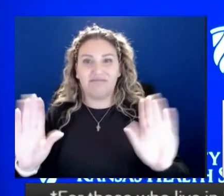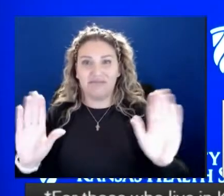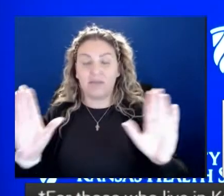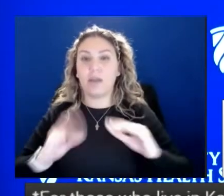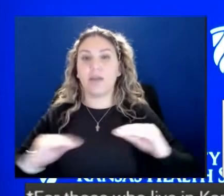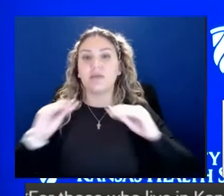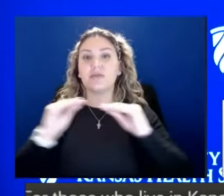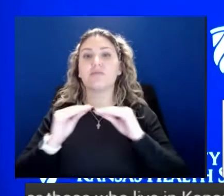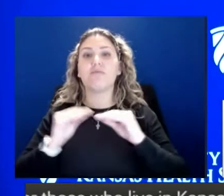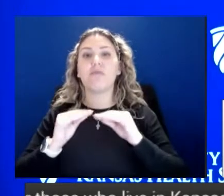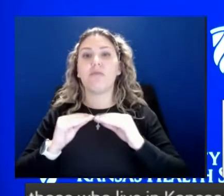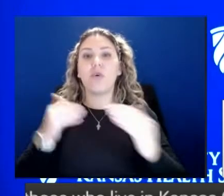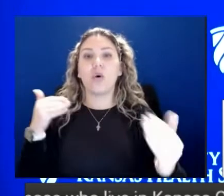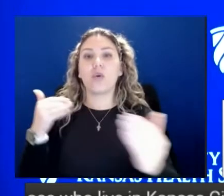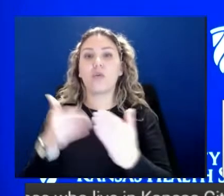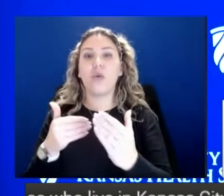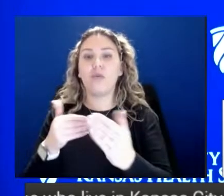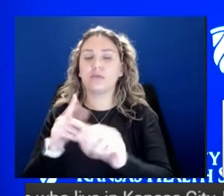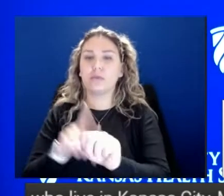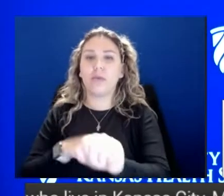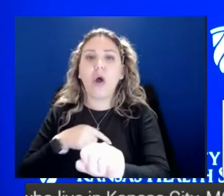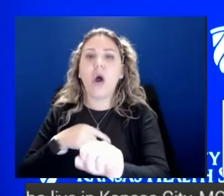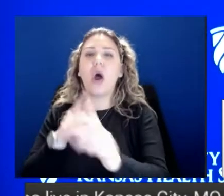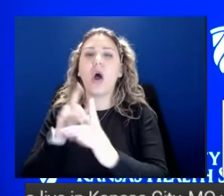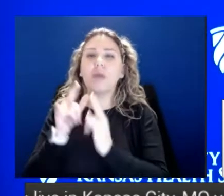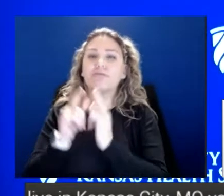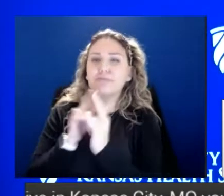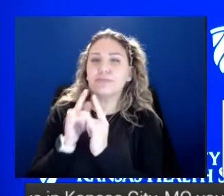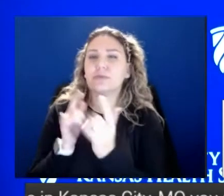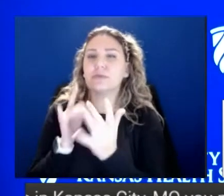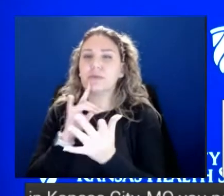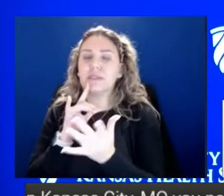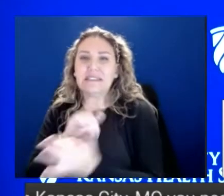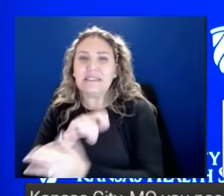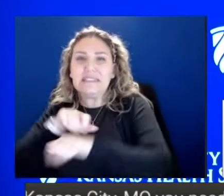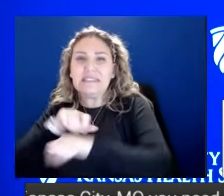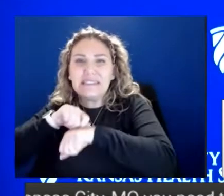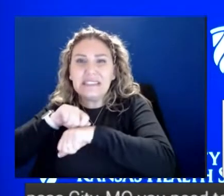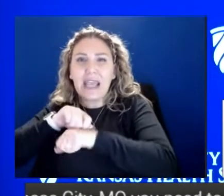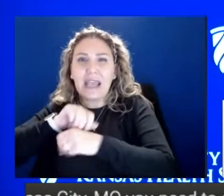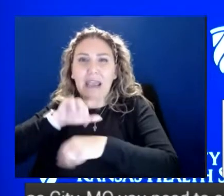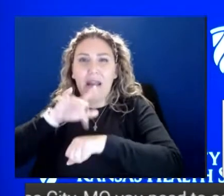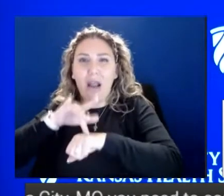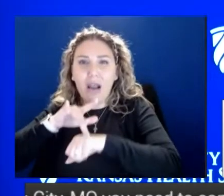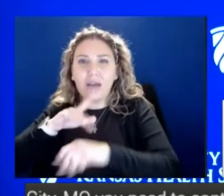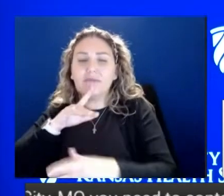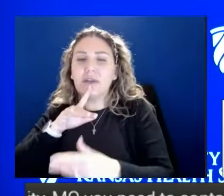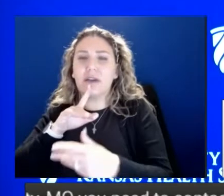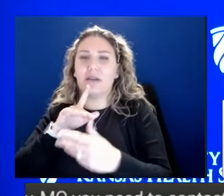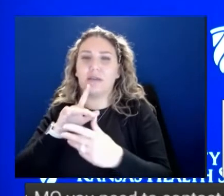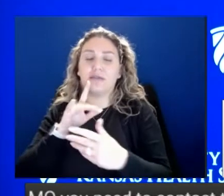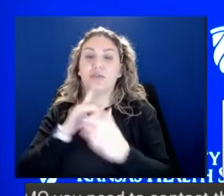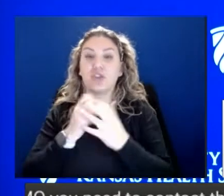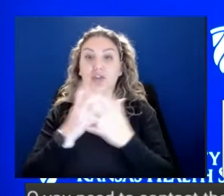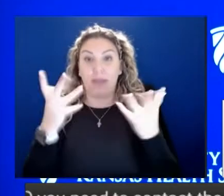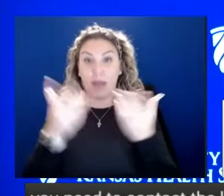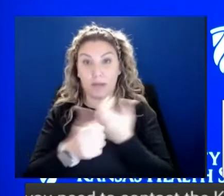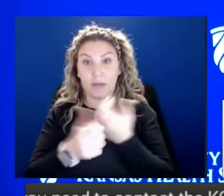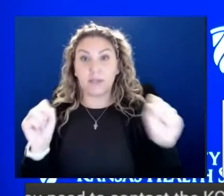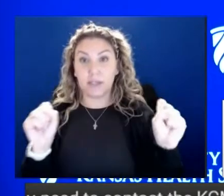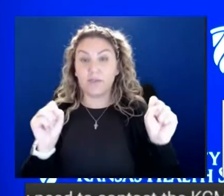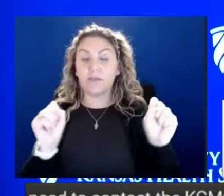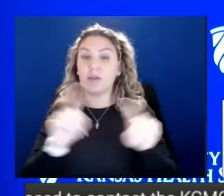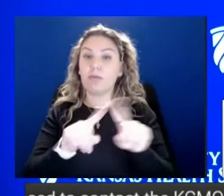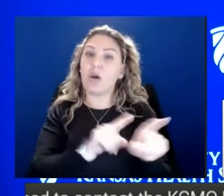and longer duration, intimate skin contact. So really there is a lot of safety in that, but also that goes to talk